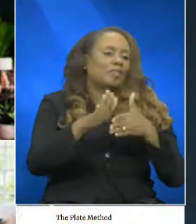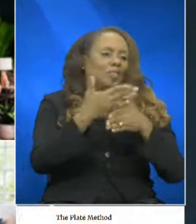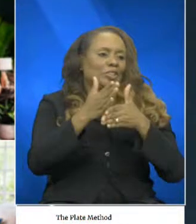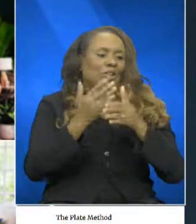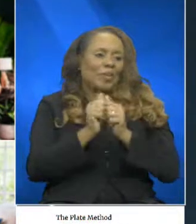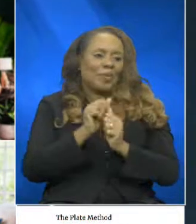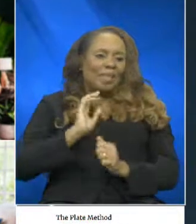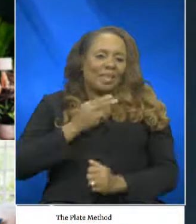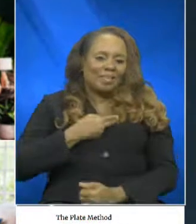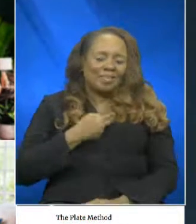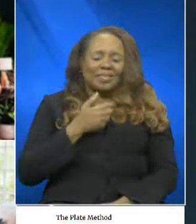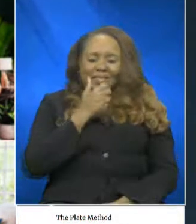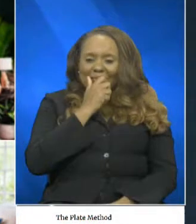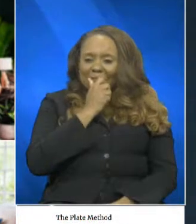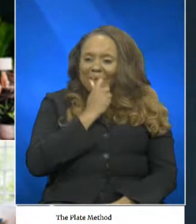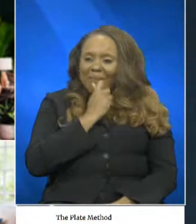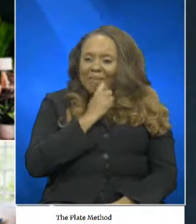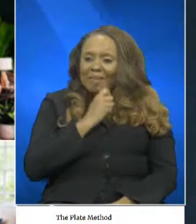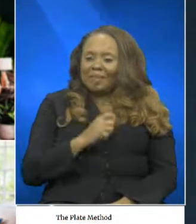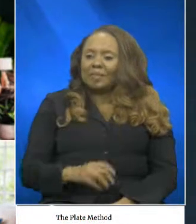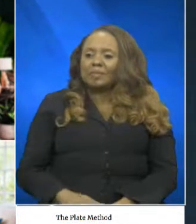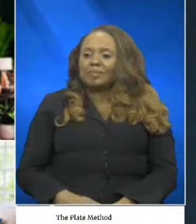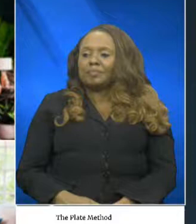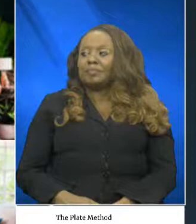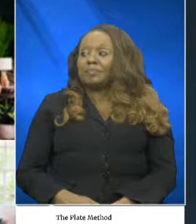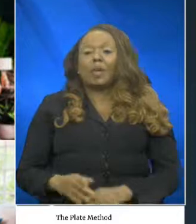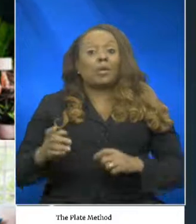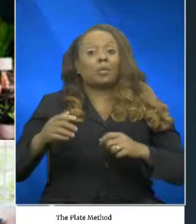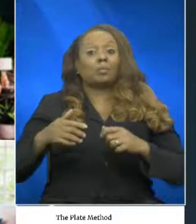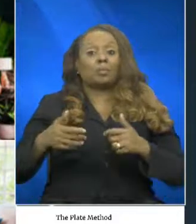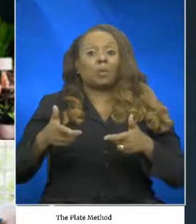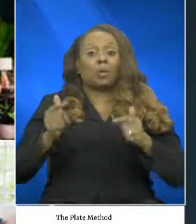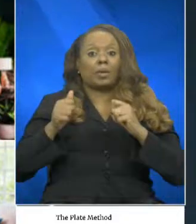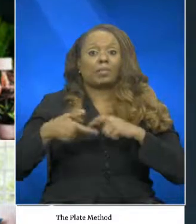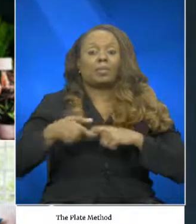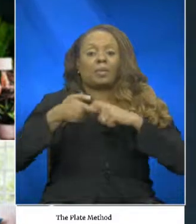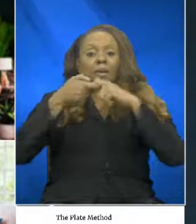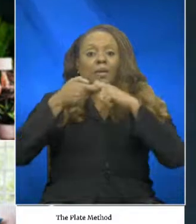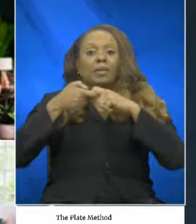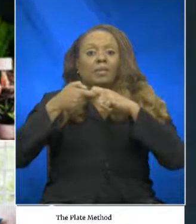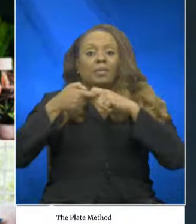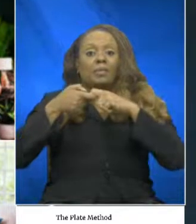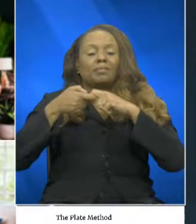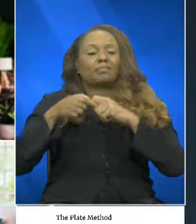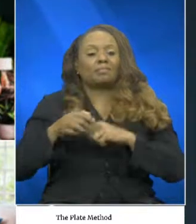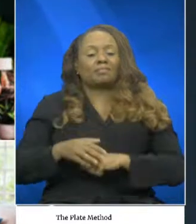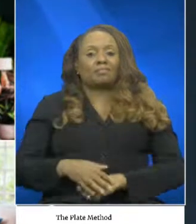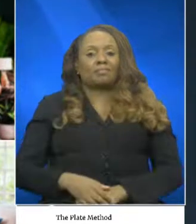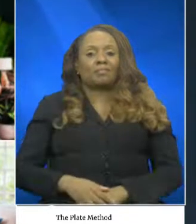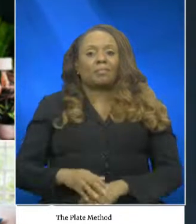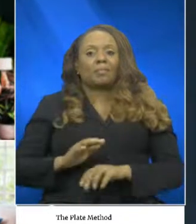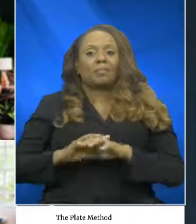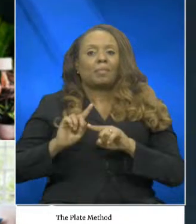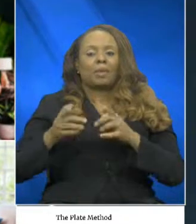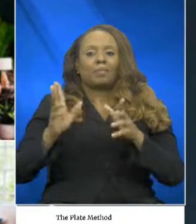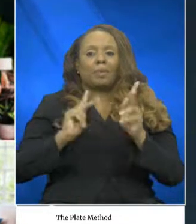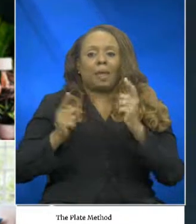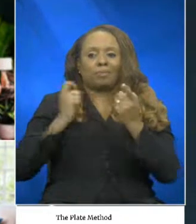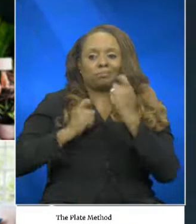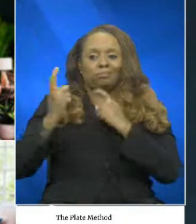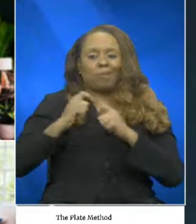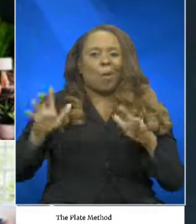with us. We're going to My take a pleasure. quick break, and when we come back, David, we have quite a few questions